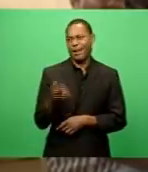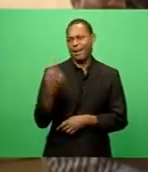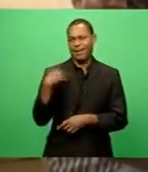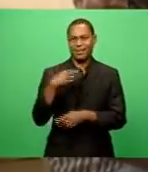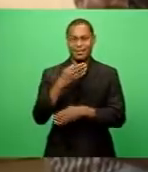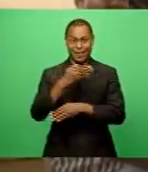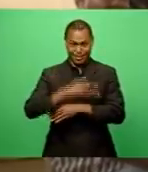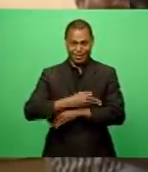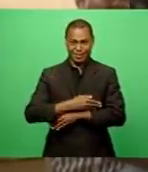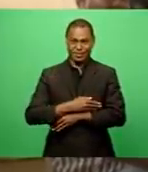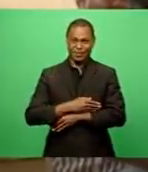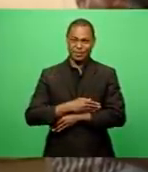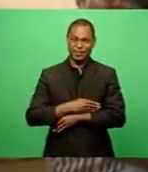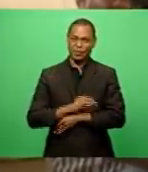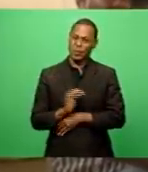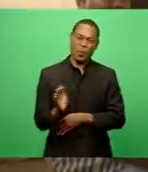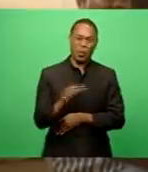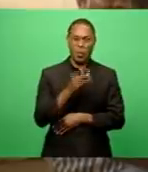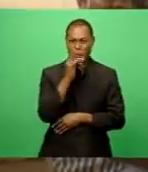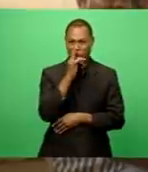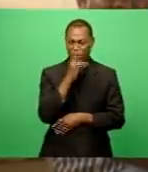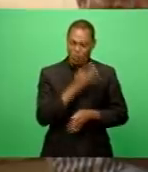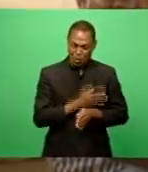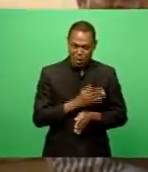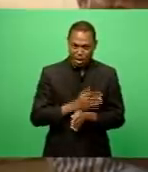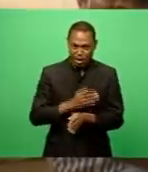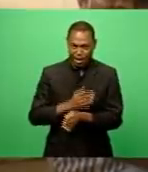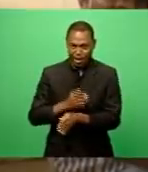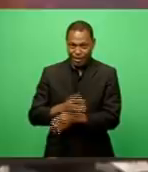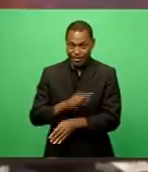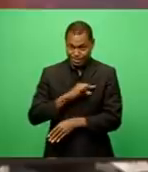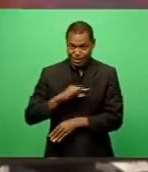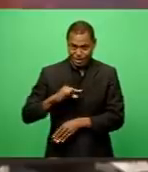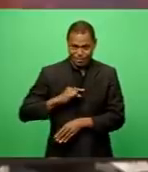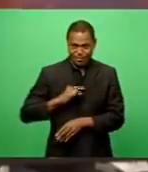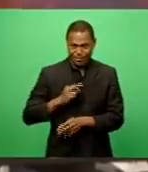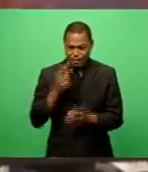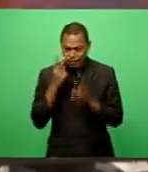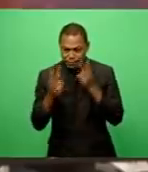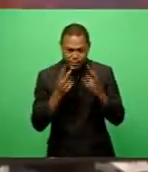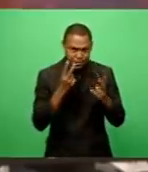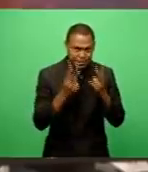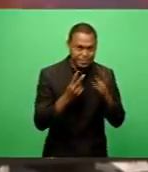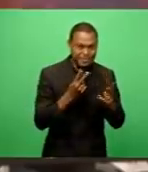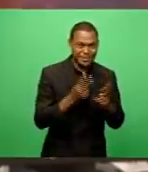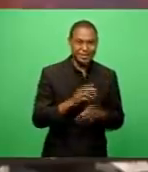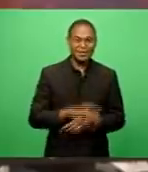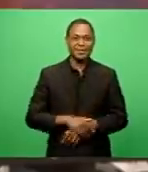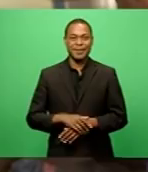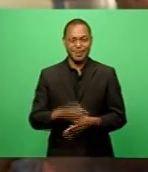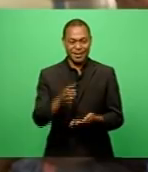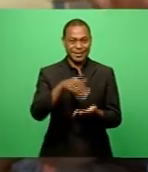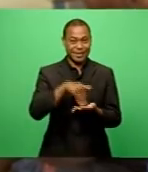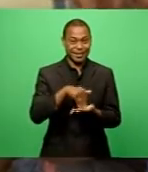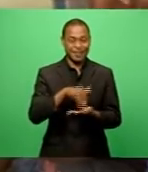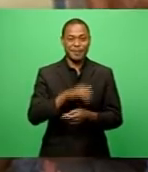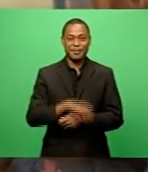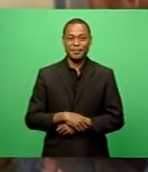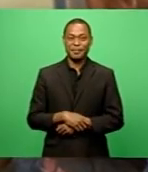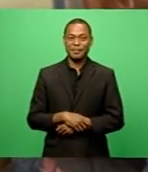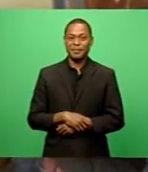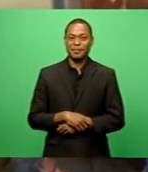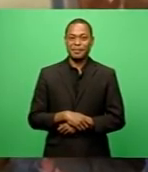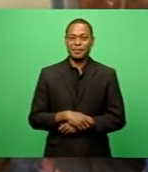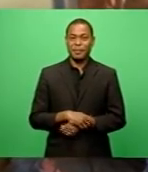everybody was on deck working and visiting the camps that we have set up here. The Kuinoku